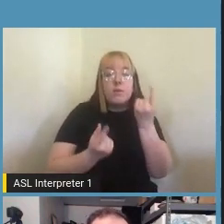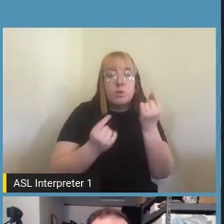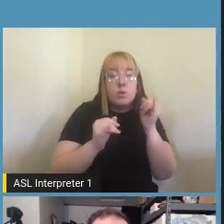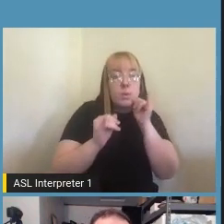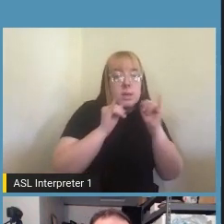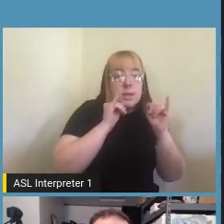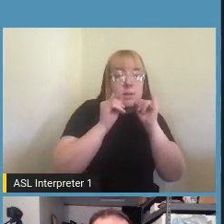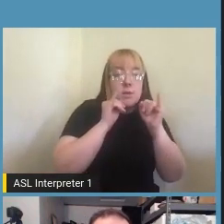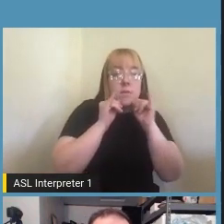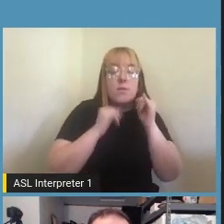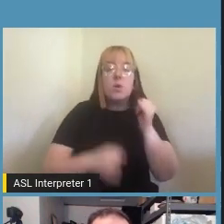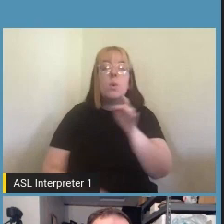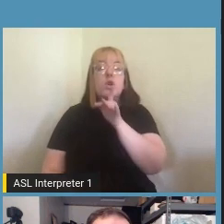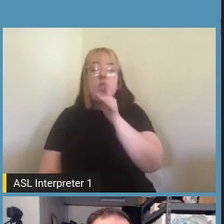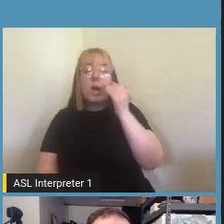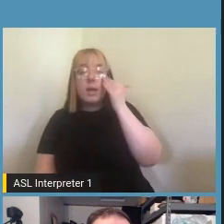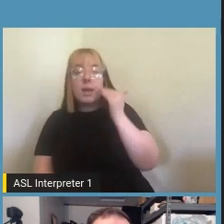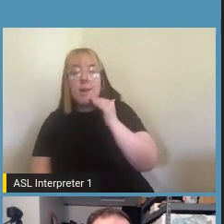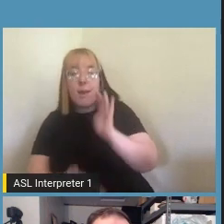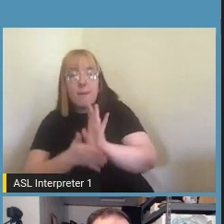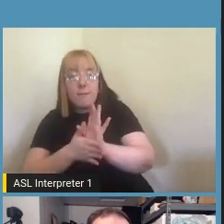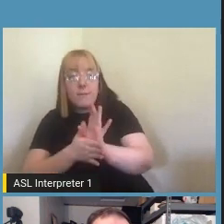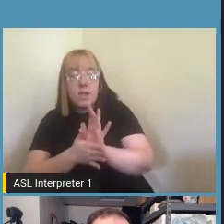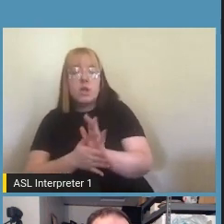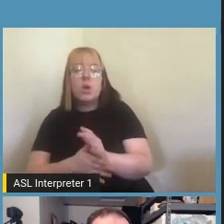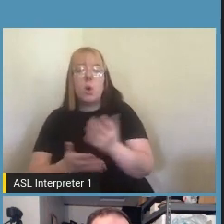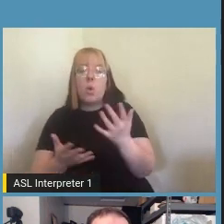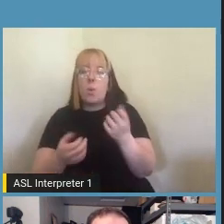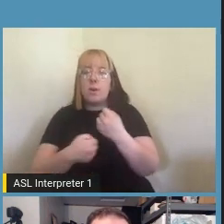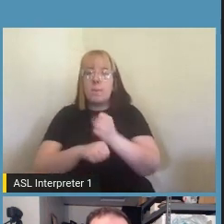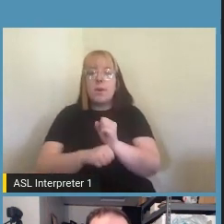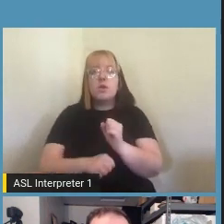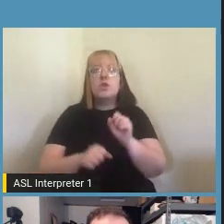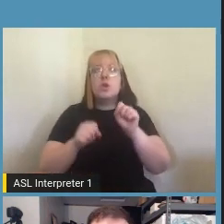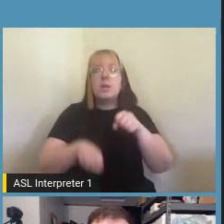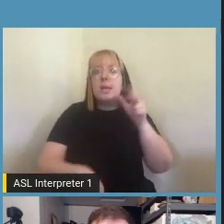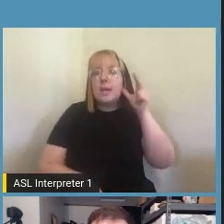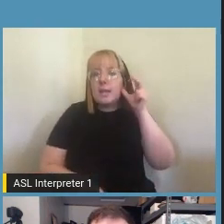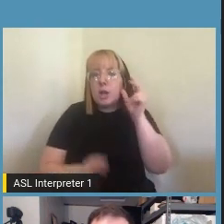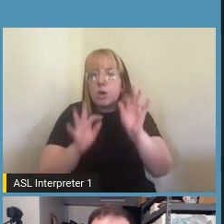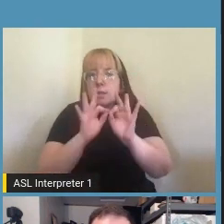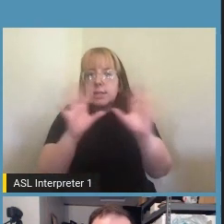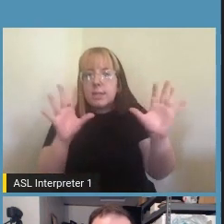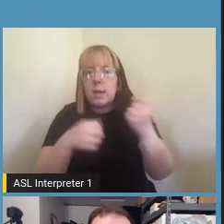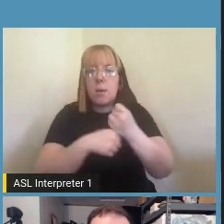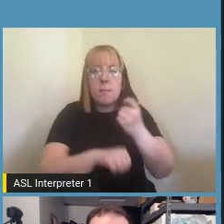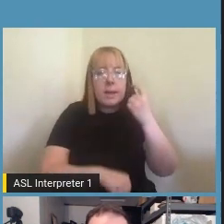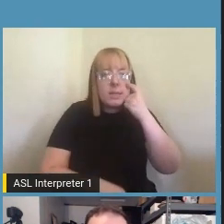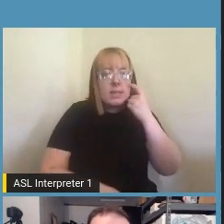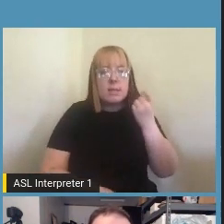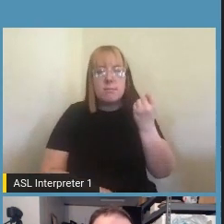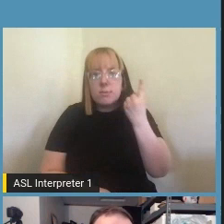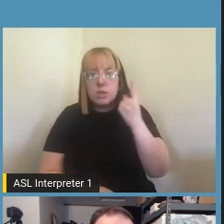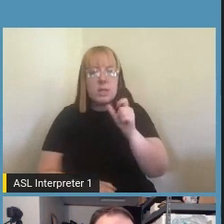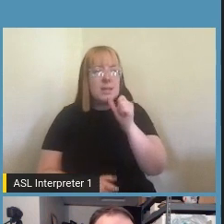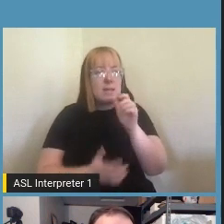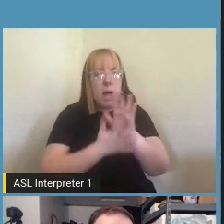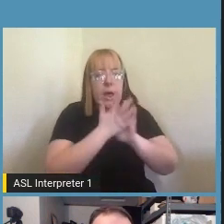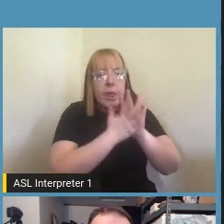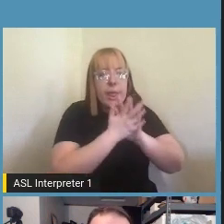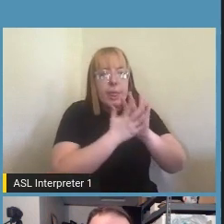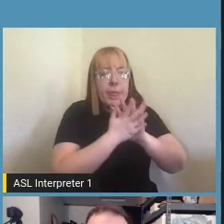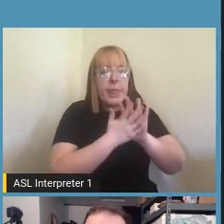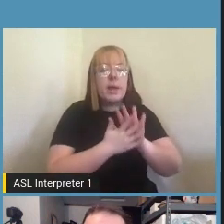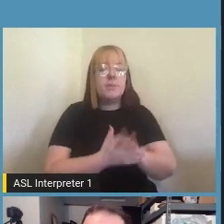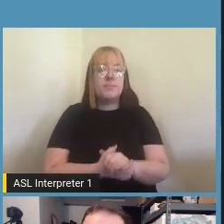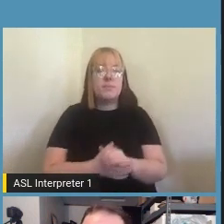head video, you really want to make sure that there's intelligible audio coming through. And then the last one,